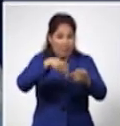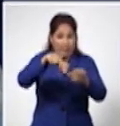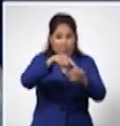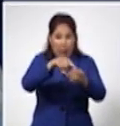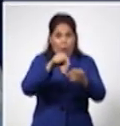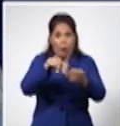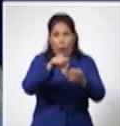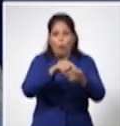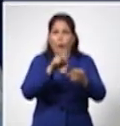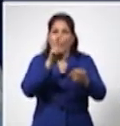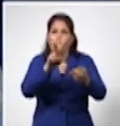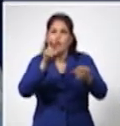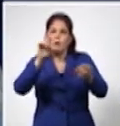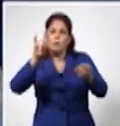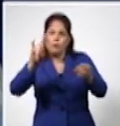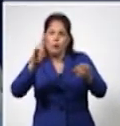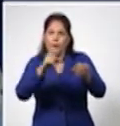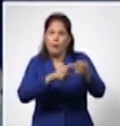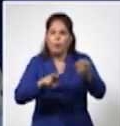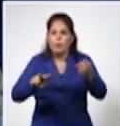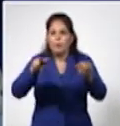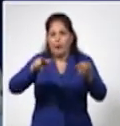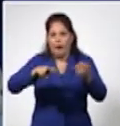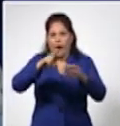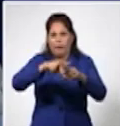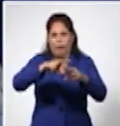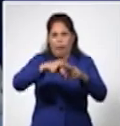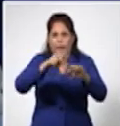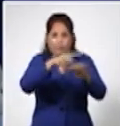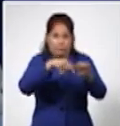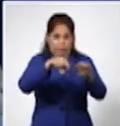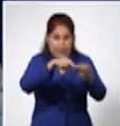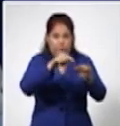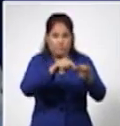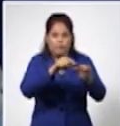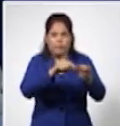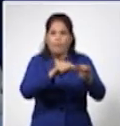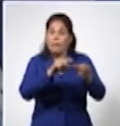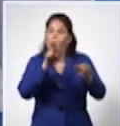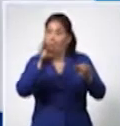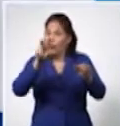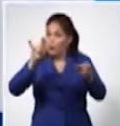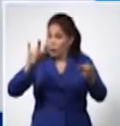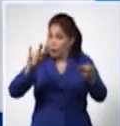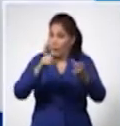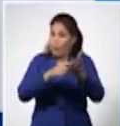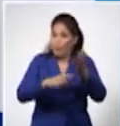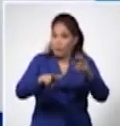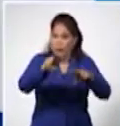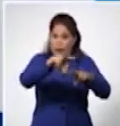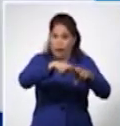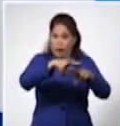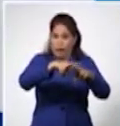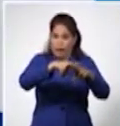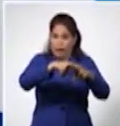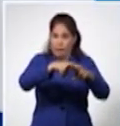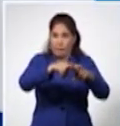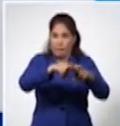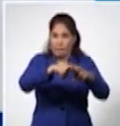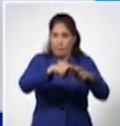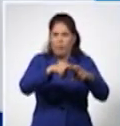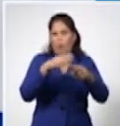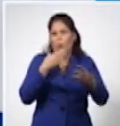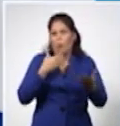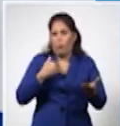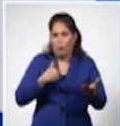the 35 positive cases yesterday, 29 belong to Havana and the municipalities